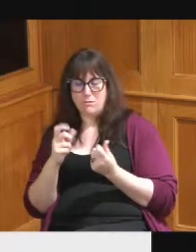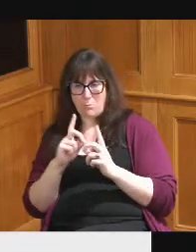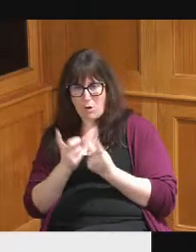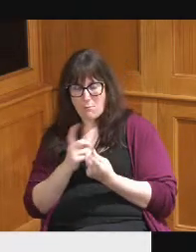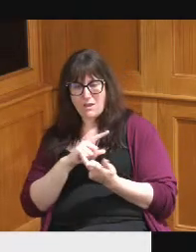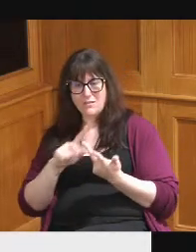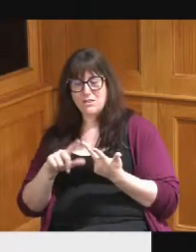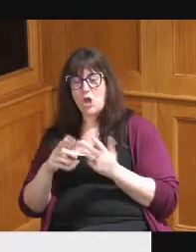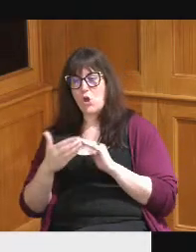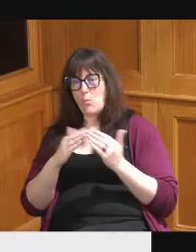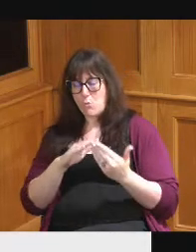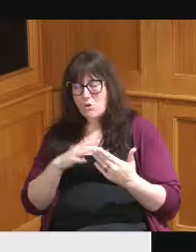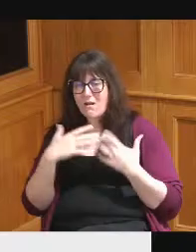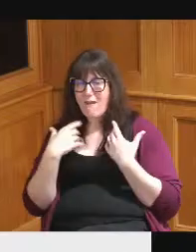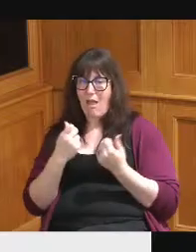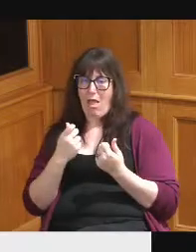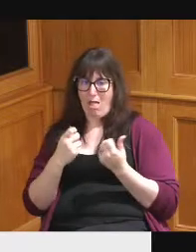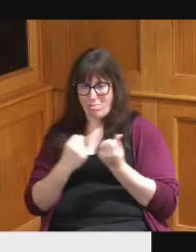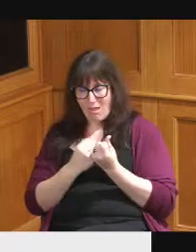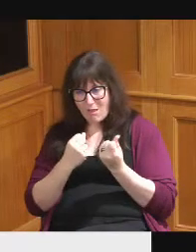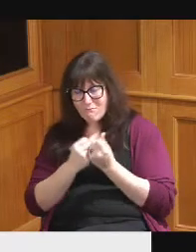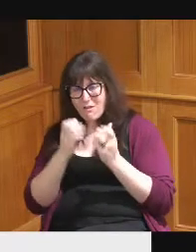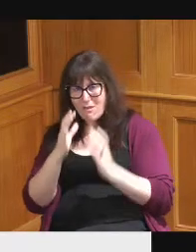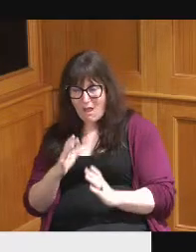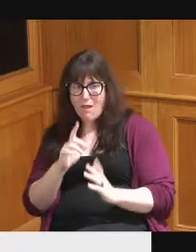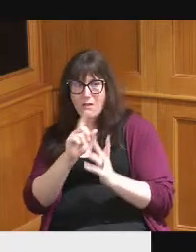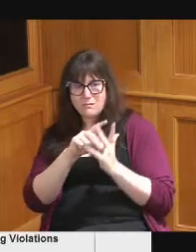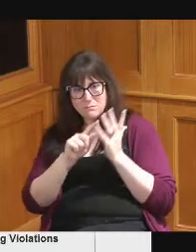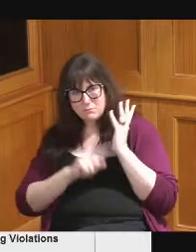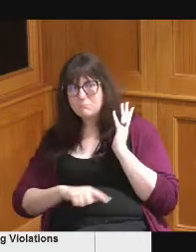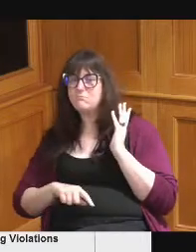health advocates, and others.